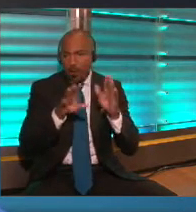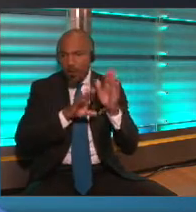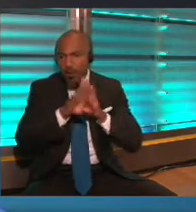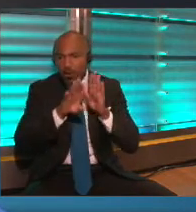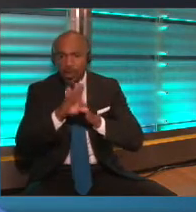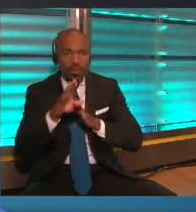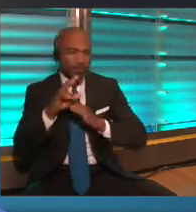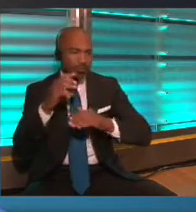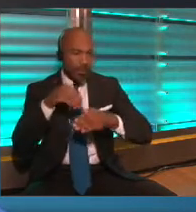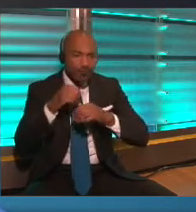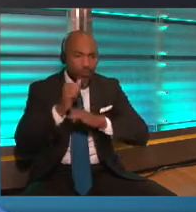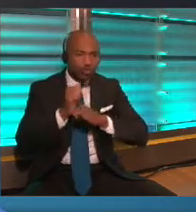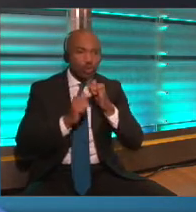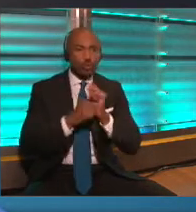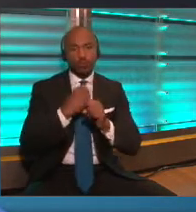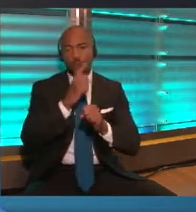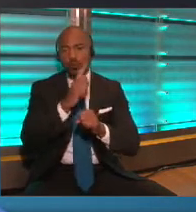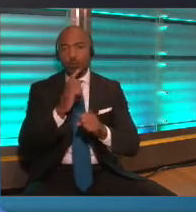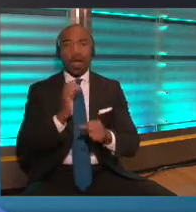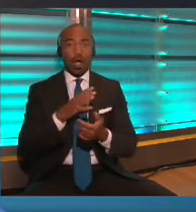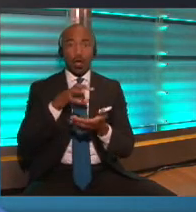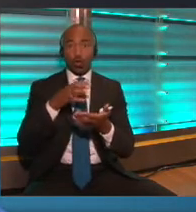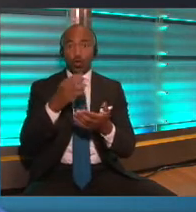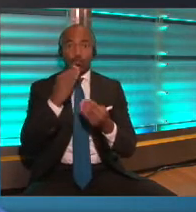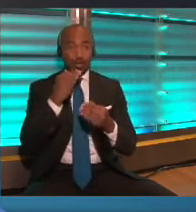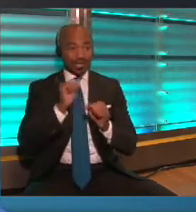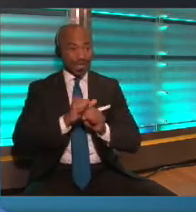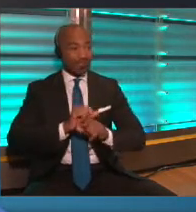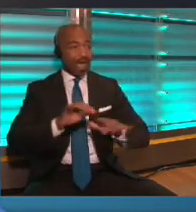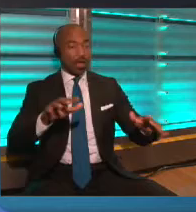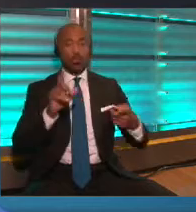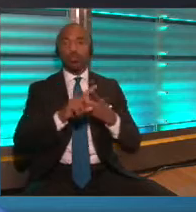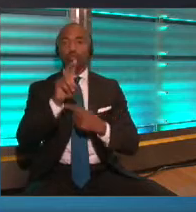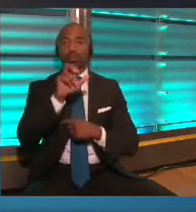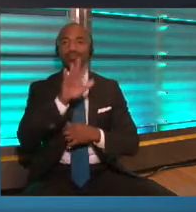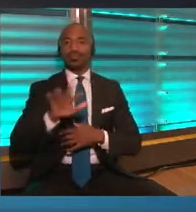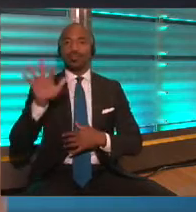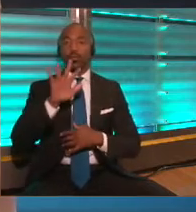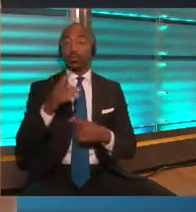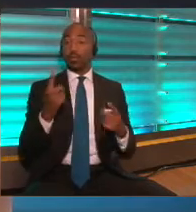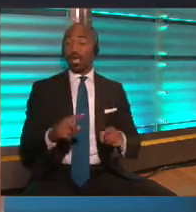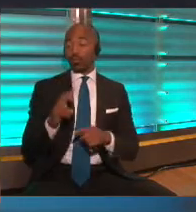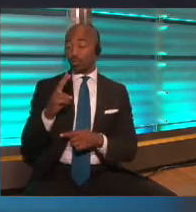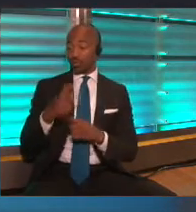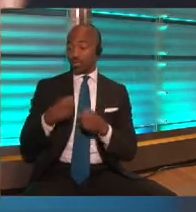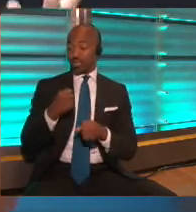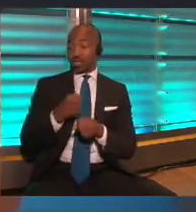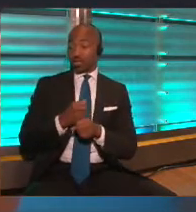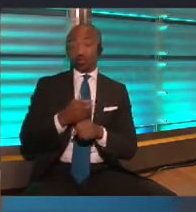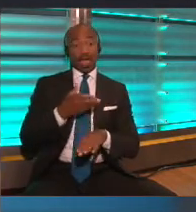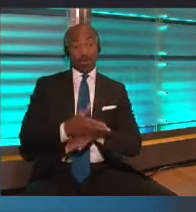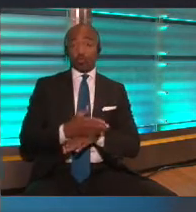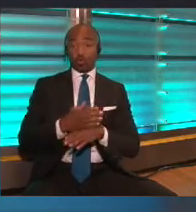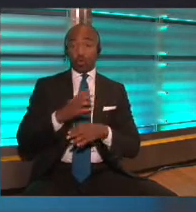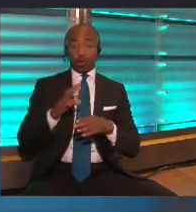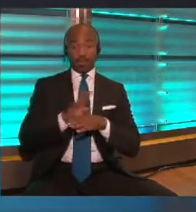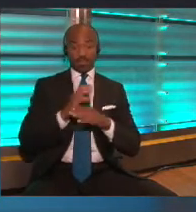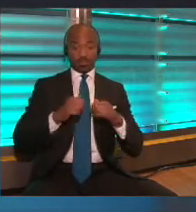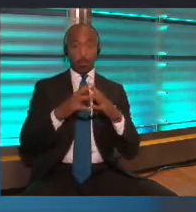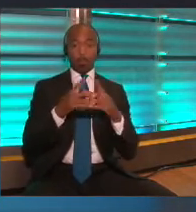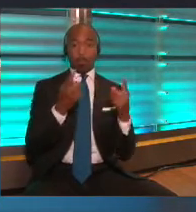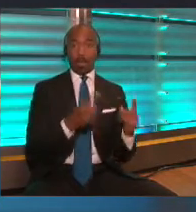the infrastructure to ship our cupcakes nationwide. And we started shipping our cupcakes probably almost 2 years into our business after we had started.